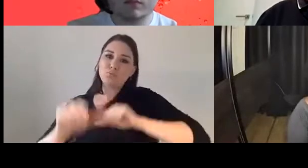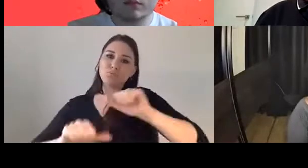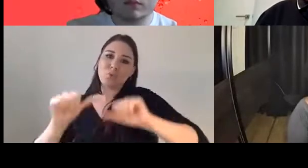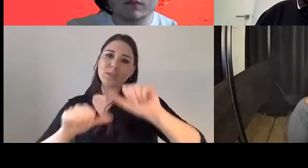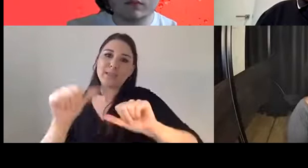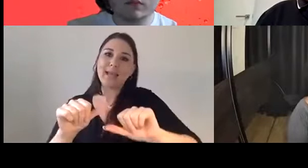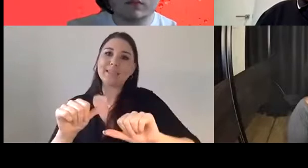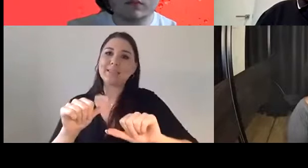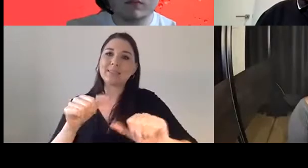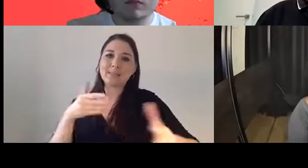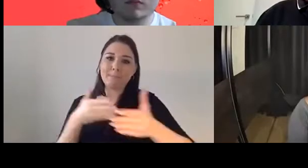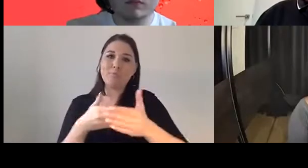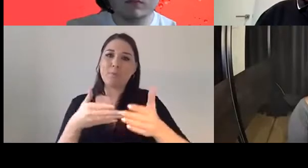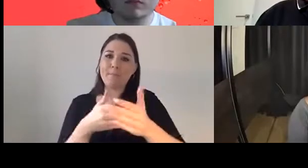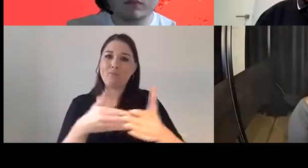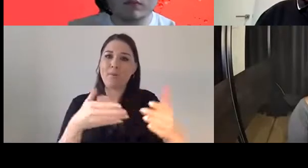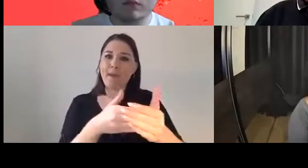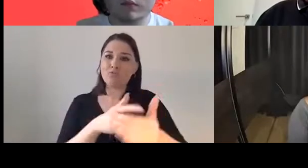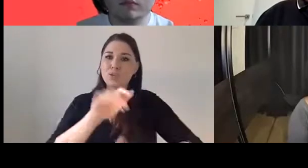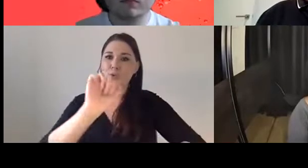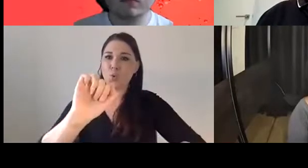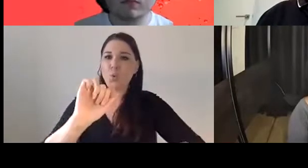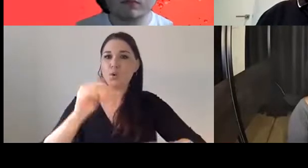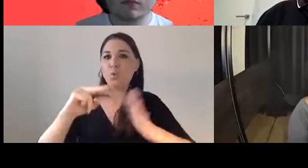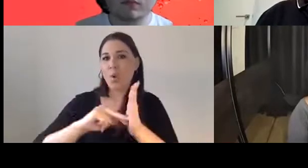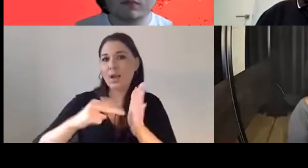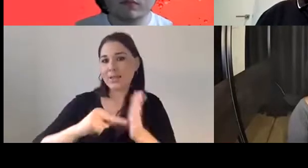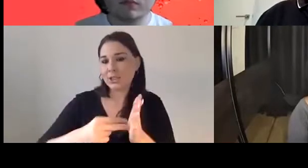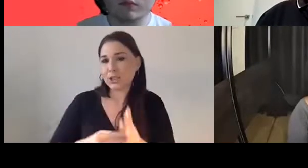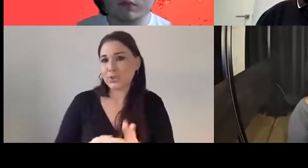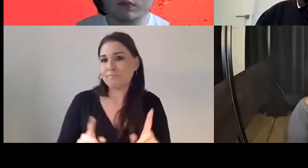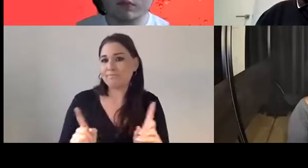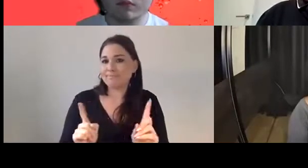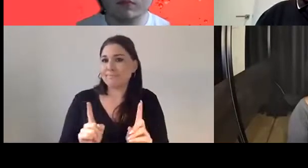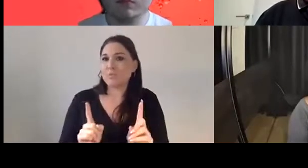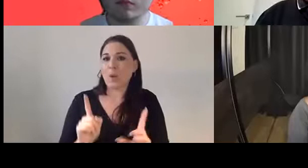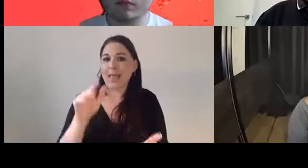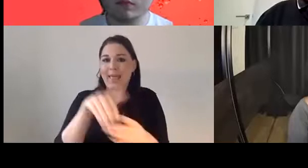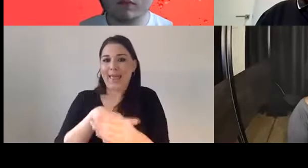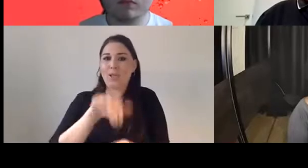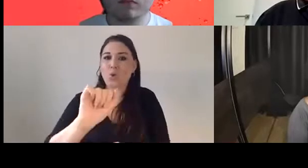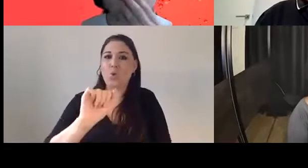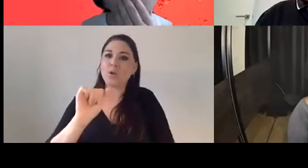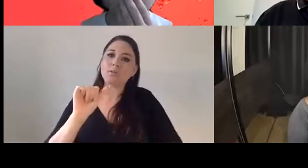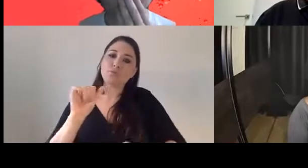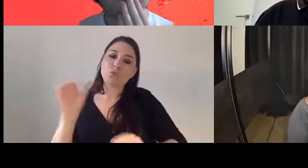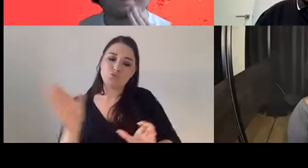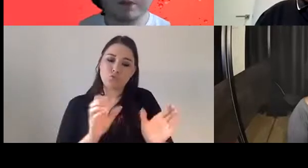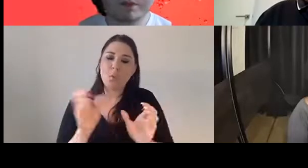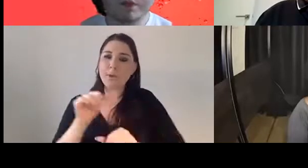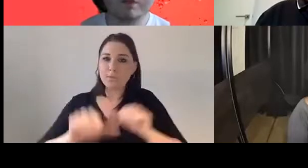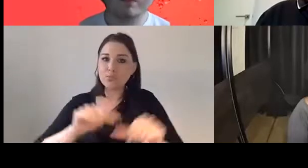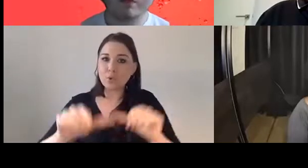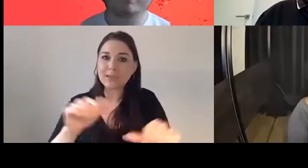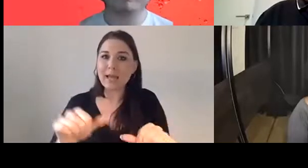be holding disabled people back in your organization? What biases exist within the recruitment process that might prevent disabled